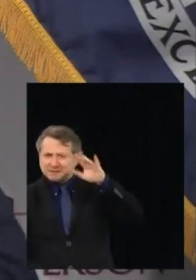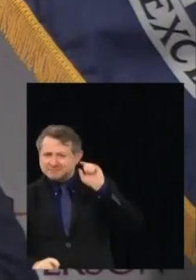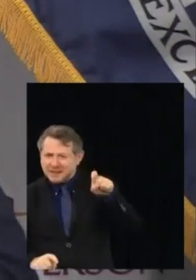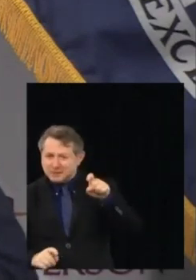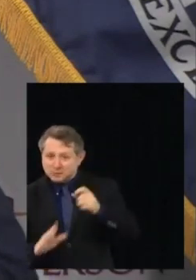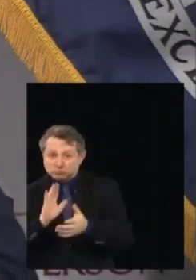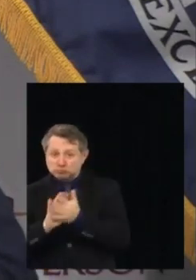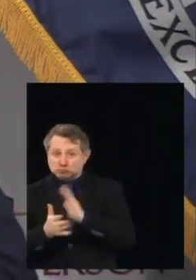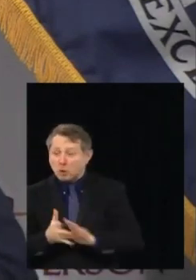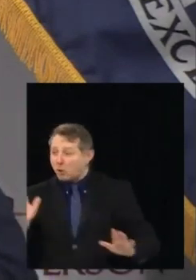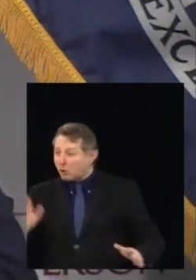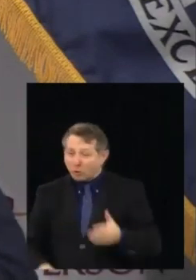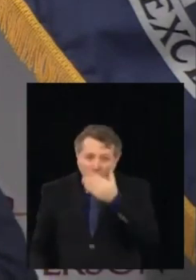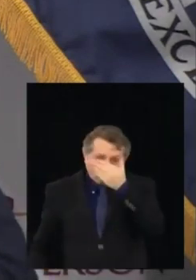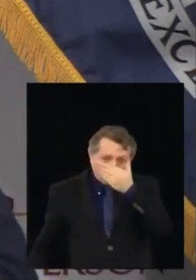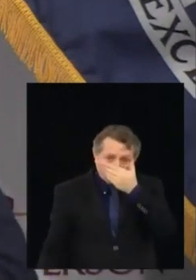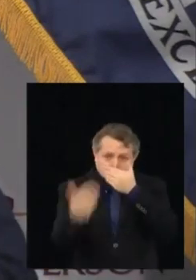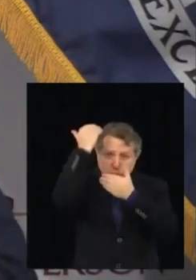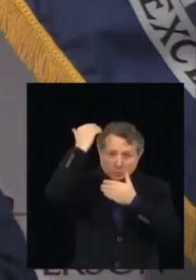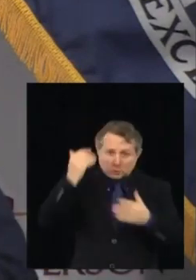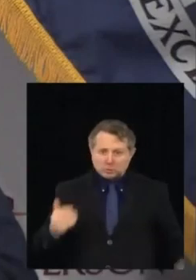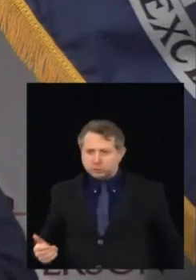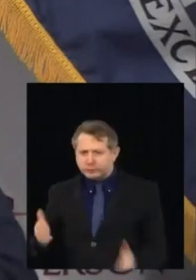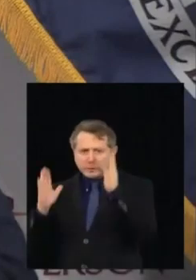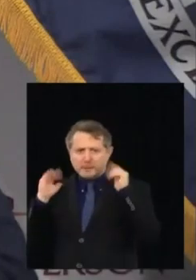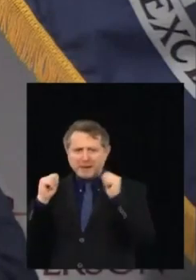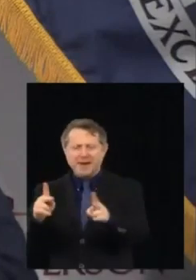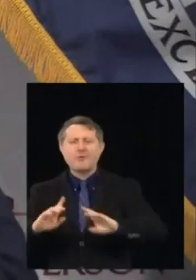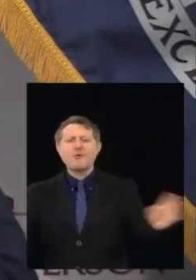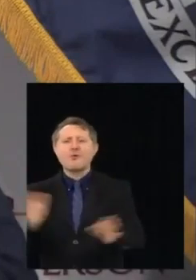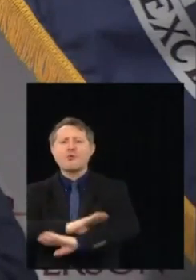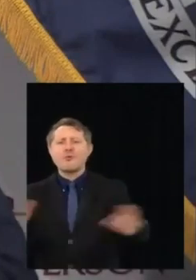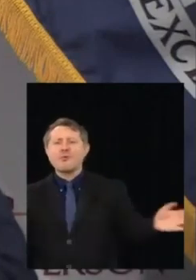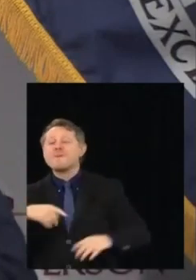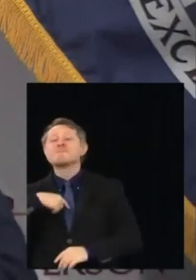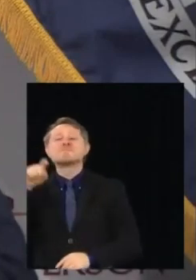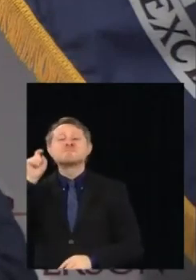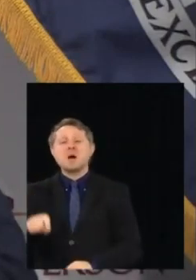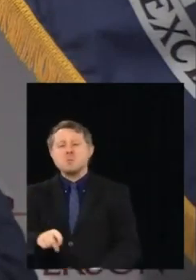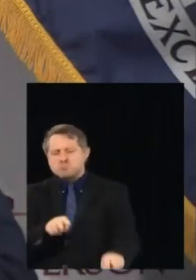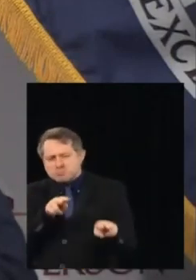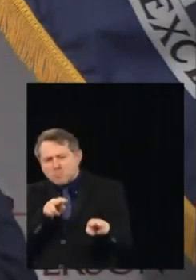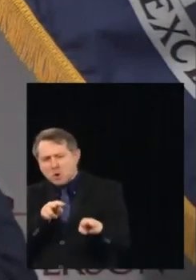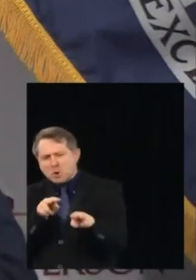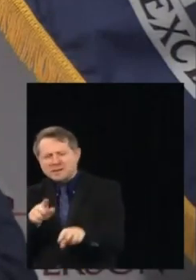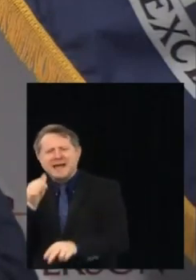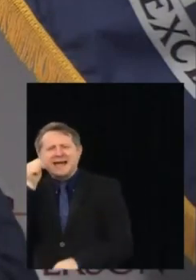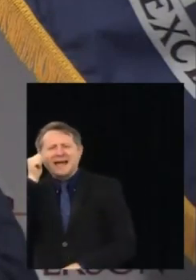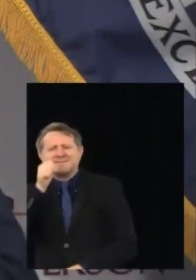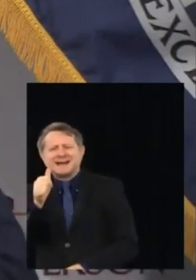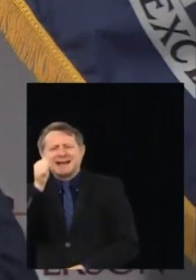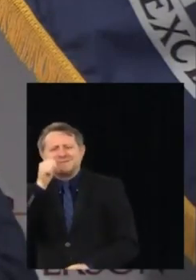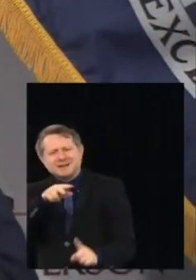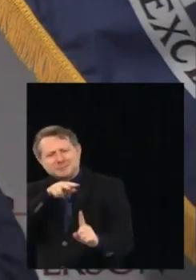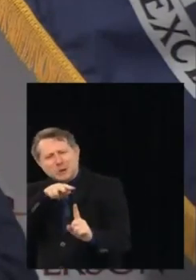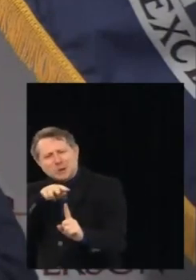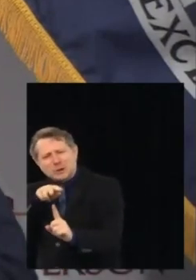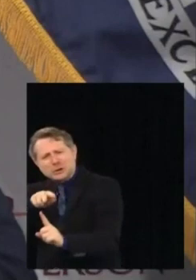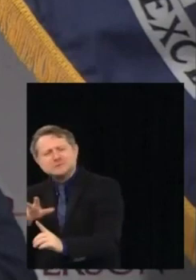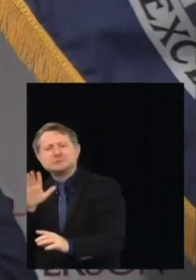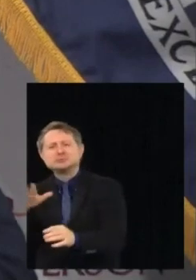We're reopening. Monitor every day. And that's the regional